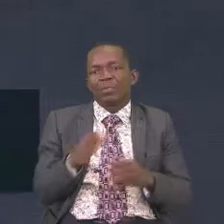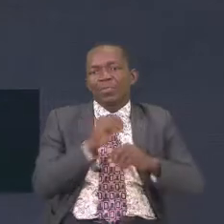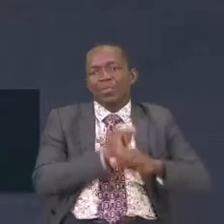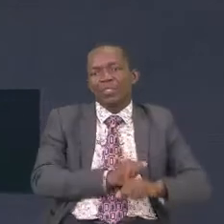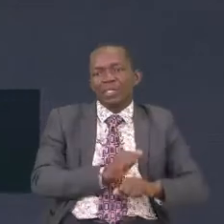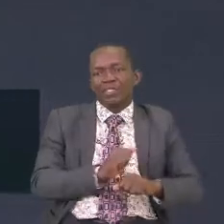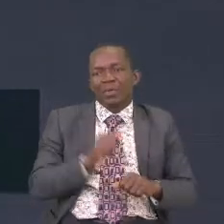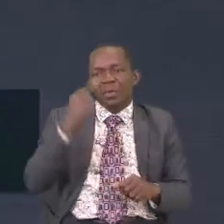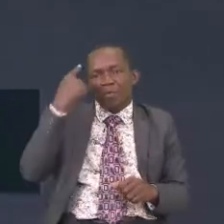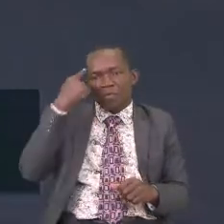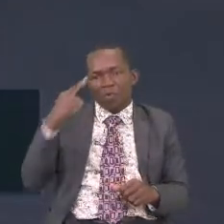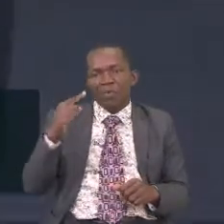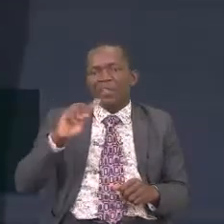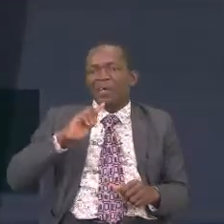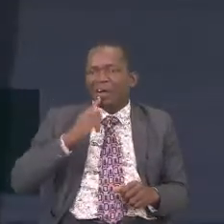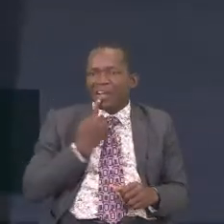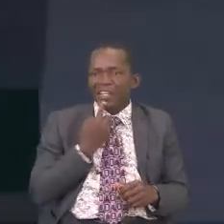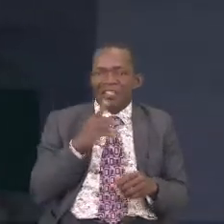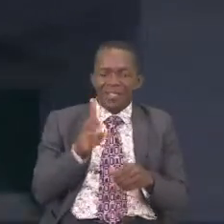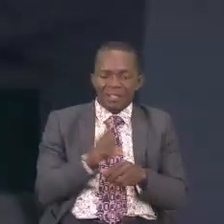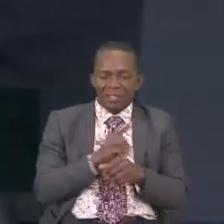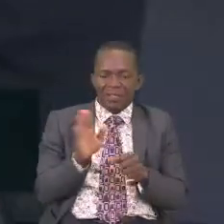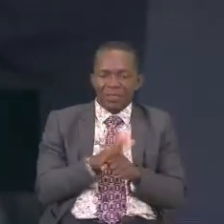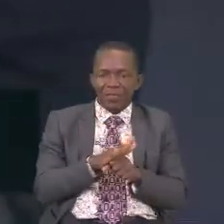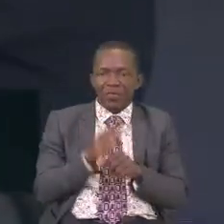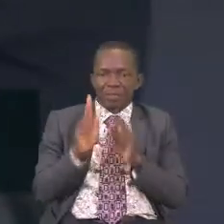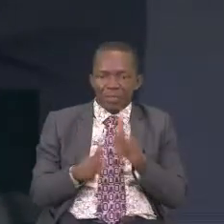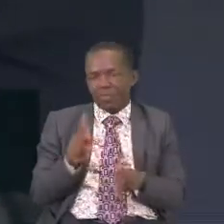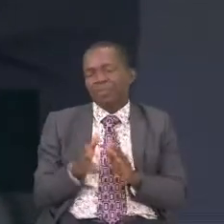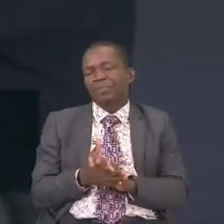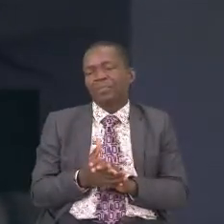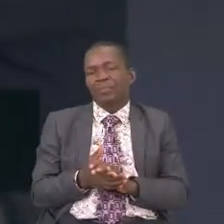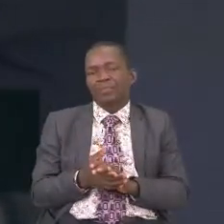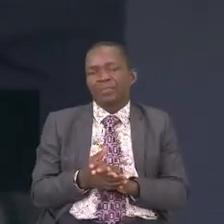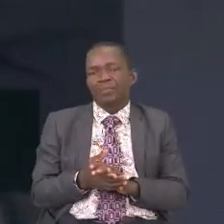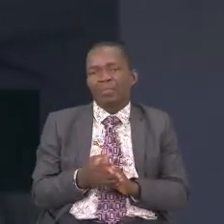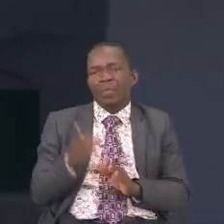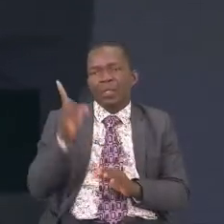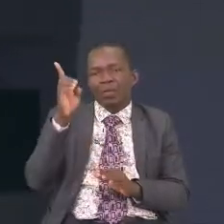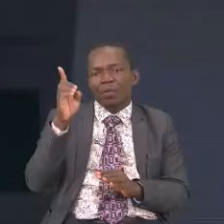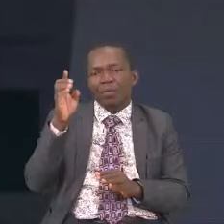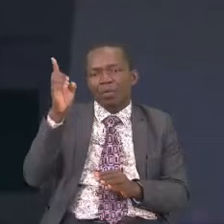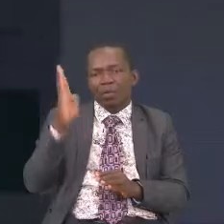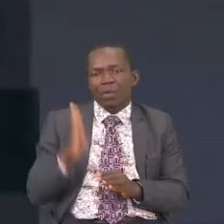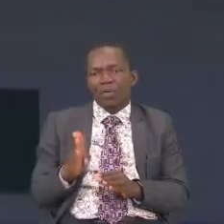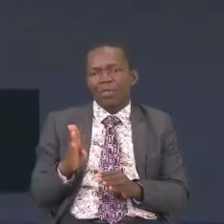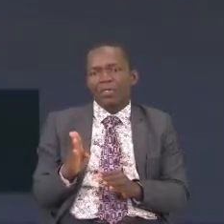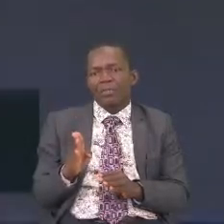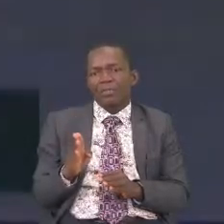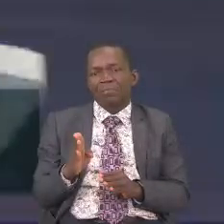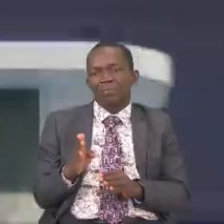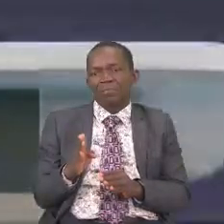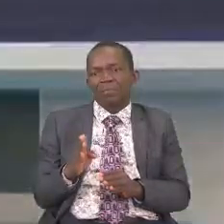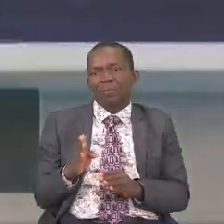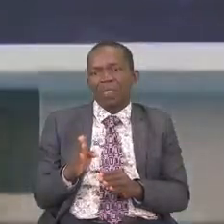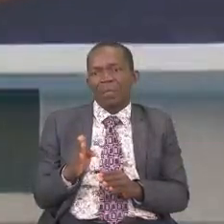The honestly dutiful. The people who say, I will be at my post. You know, the